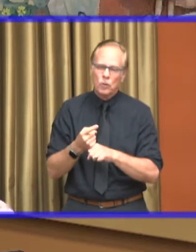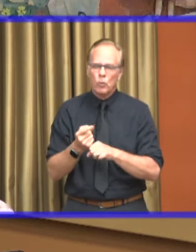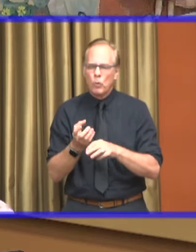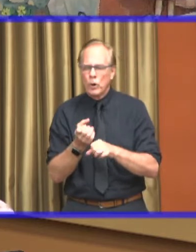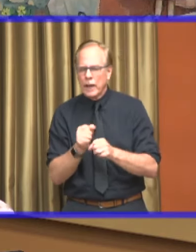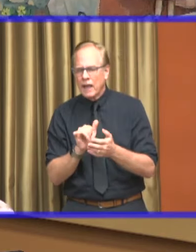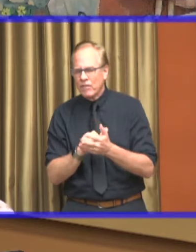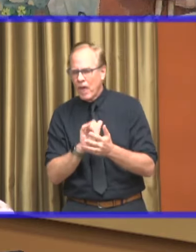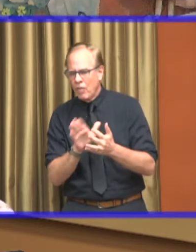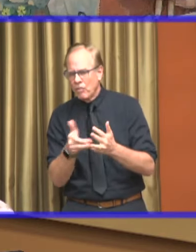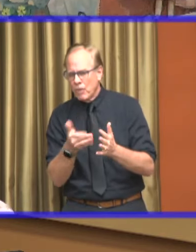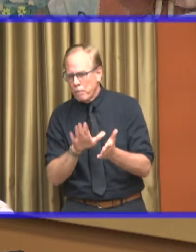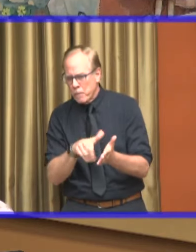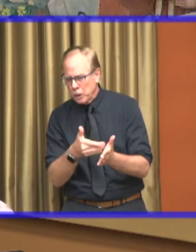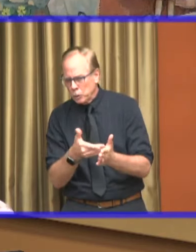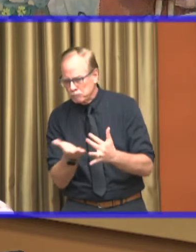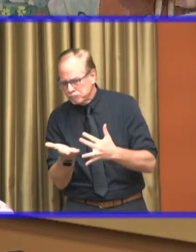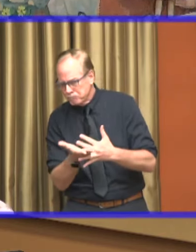midpoint next year.